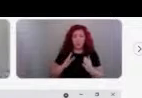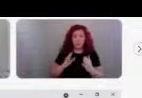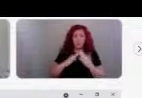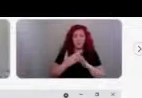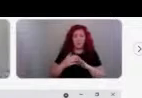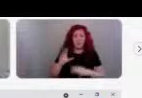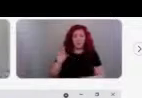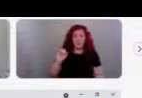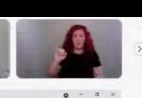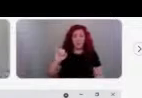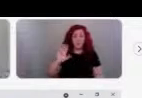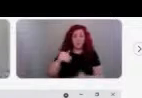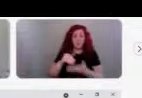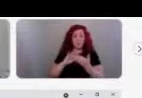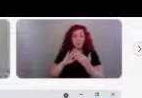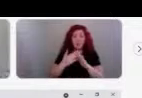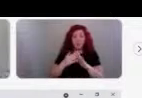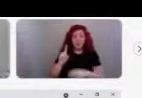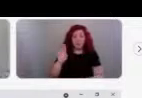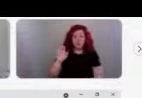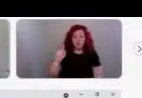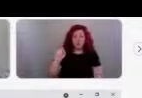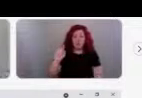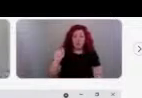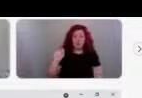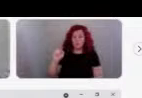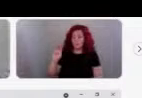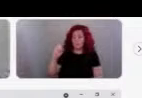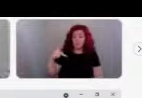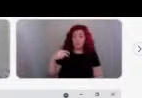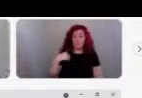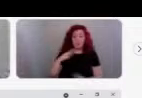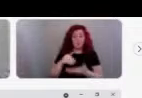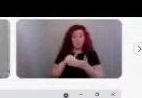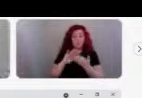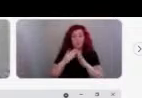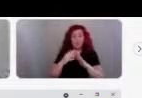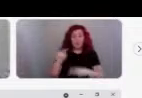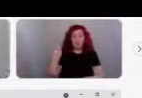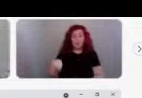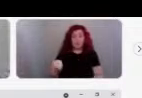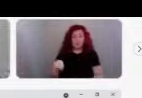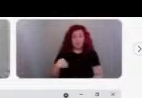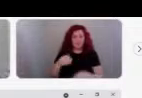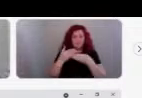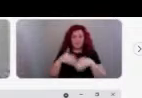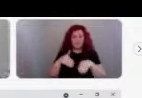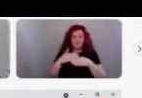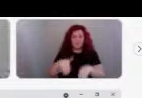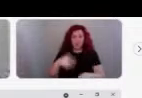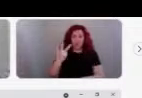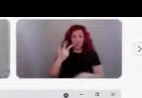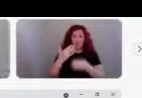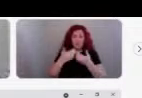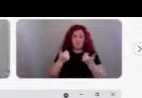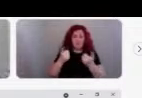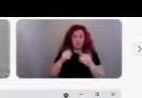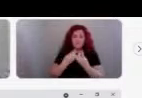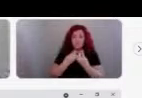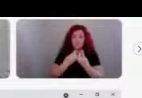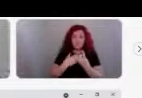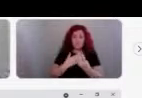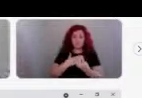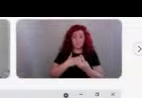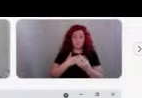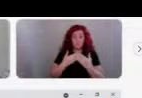midtown the draft map would have midtown tucson unnecessarily fractured into three separate districts my own